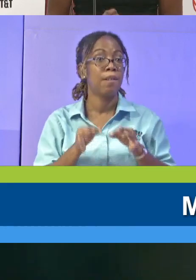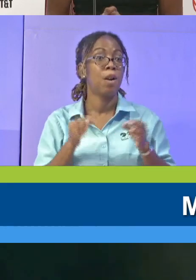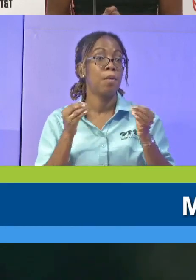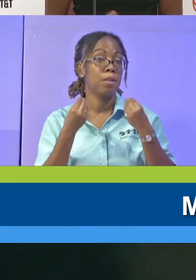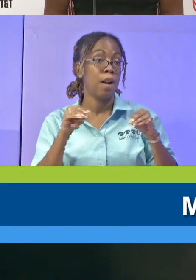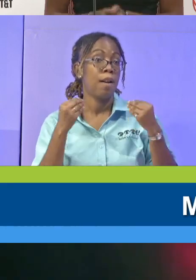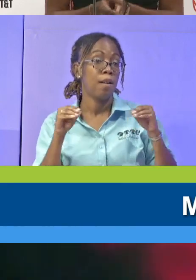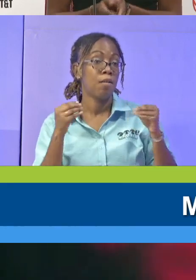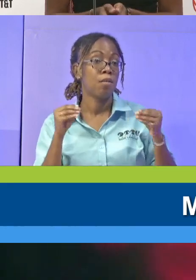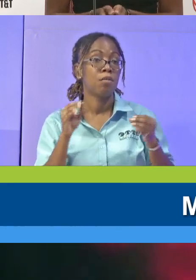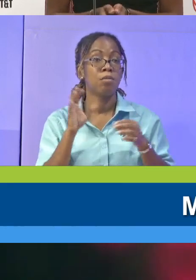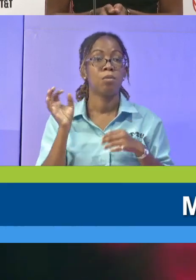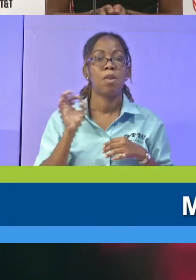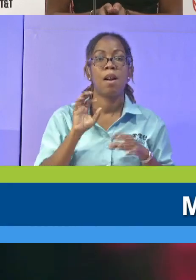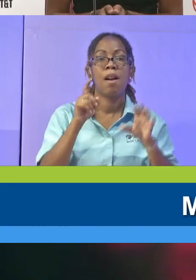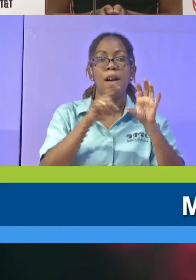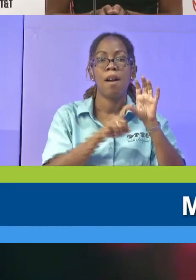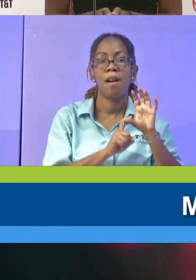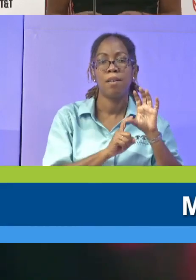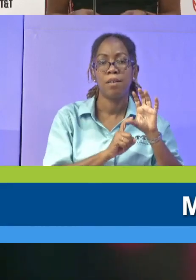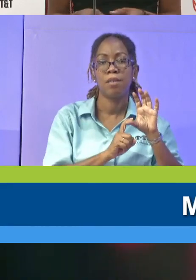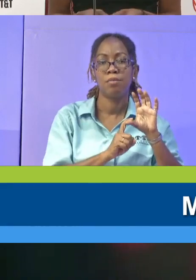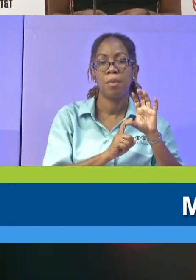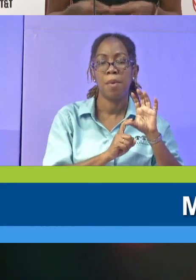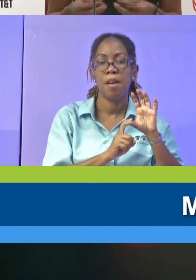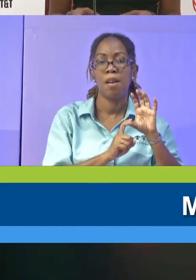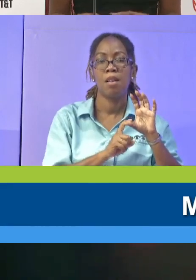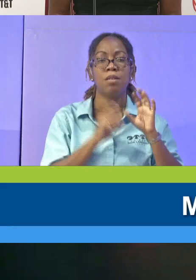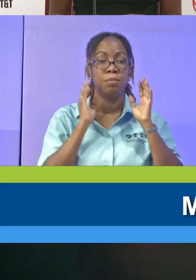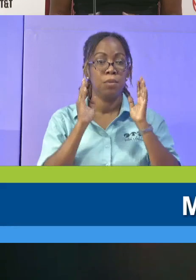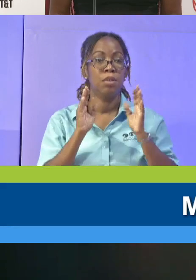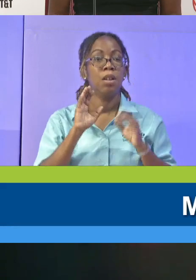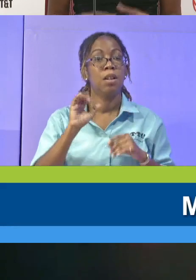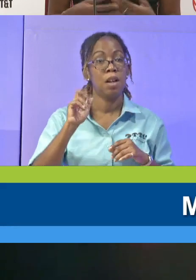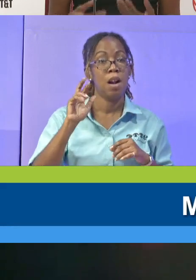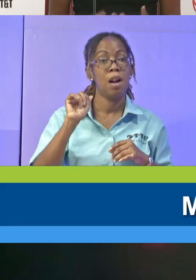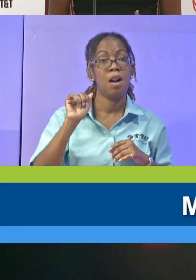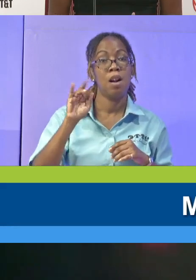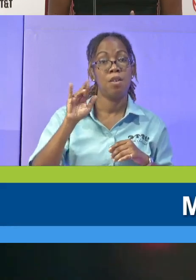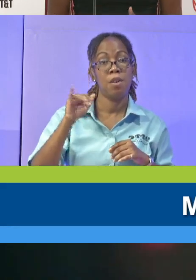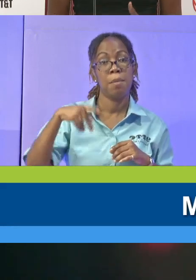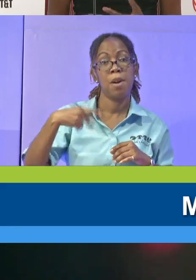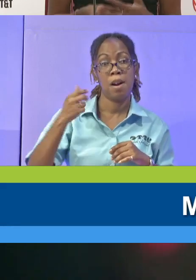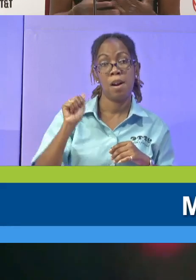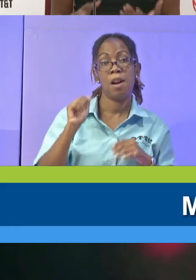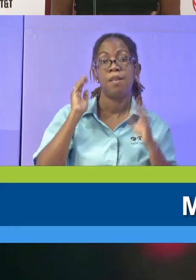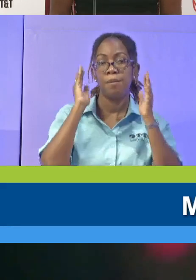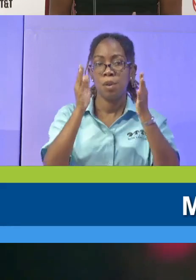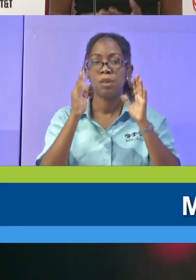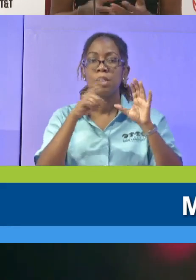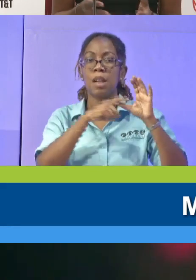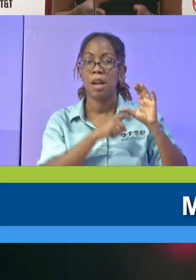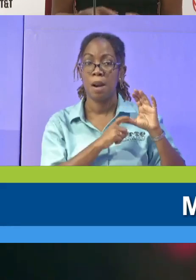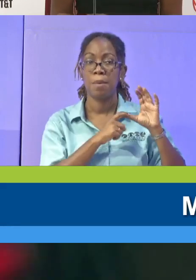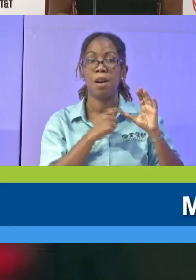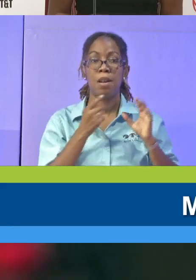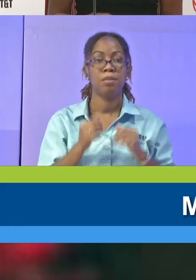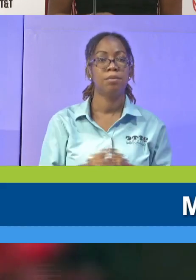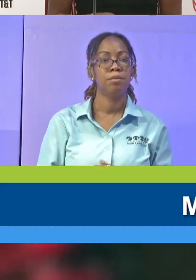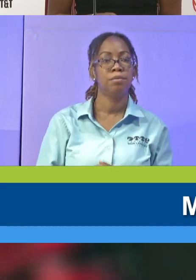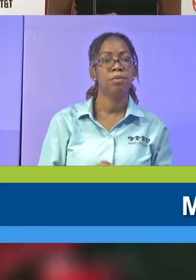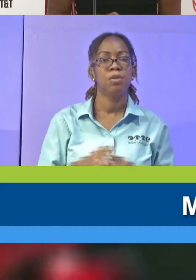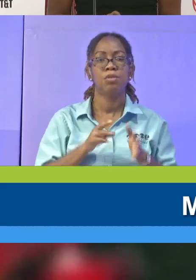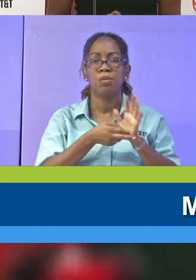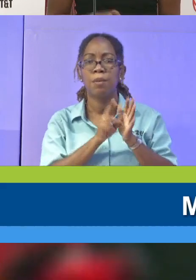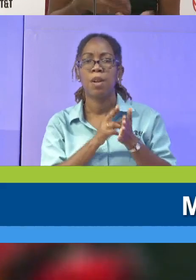CARICOM. Member states or countries that have legislated bodies or committees that review individual